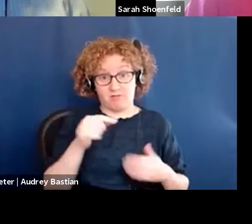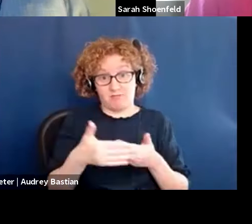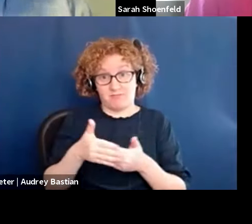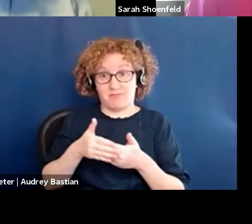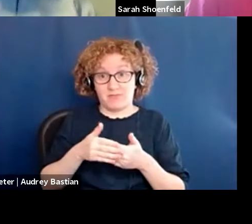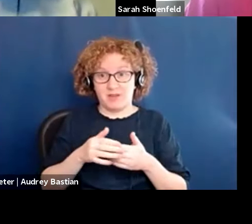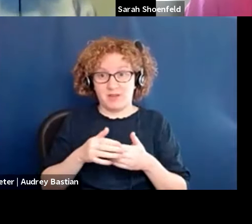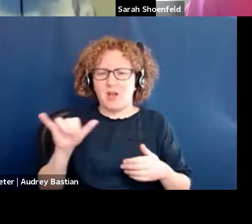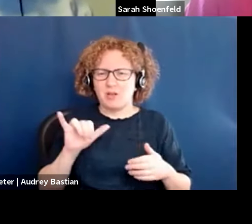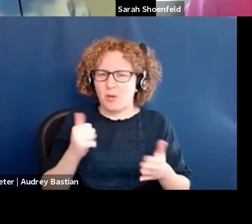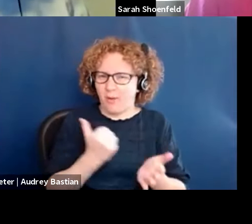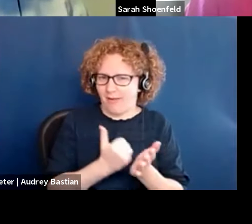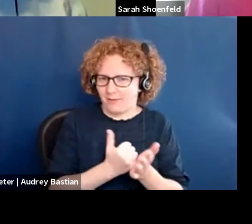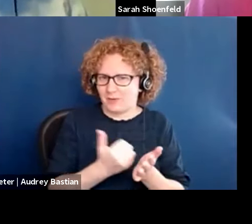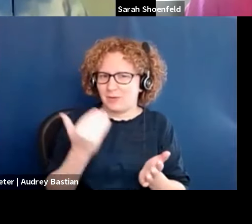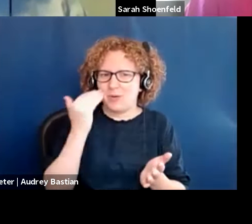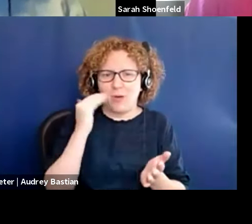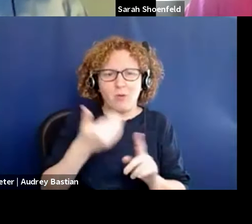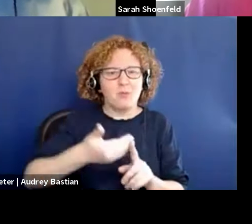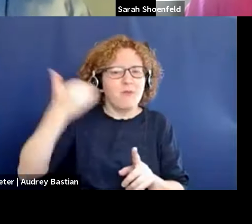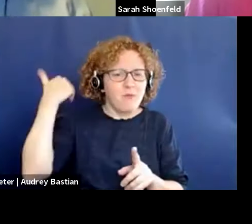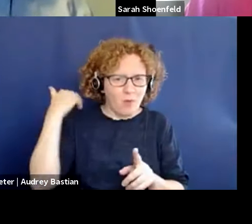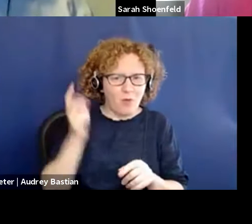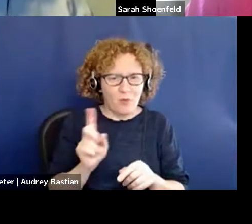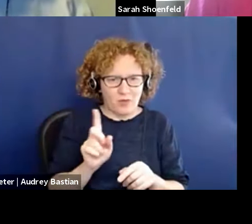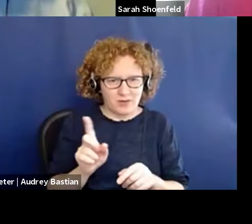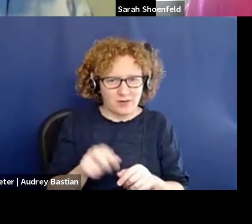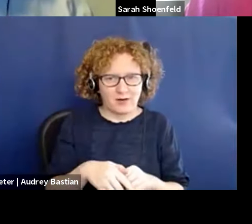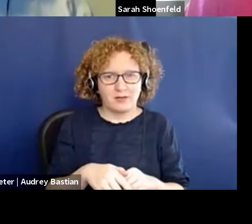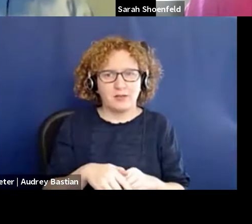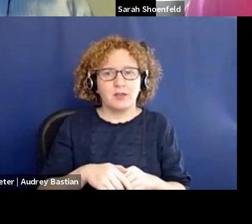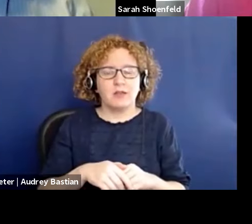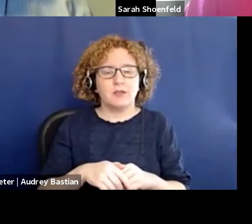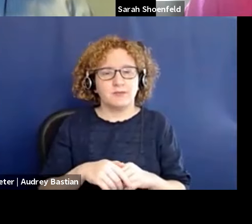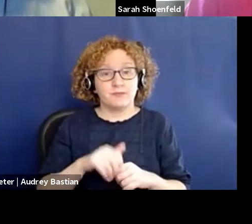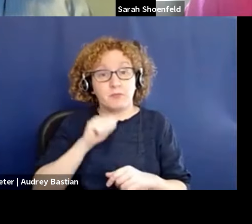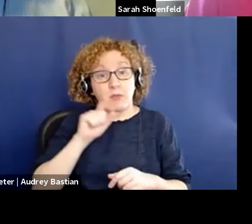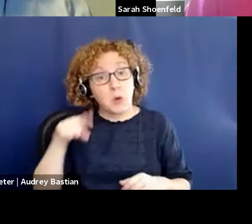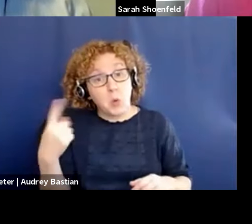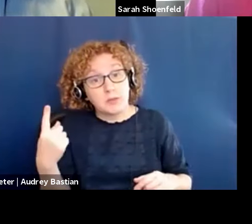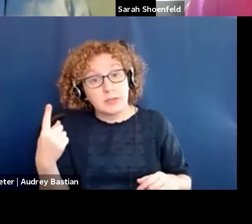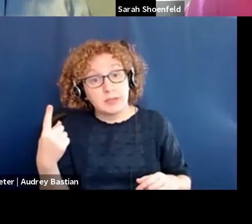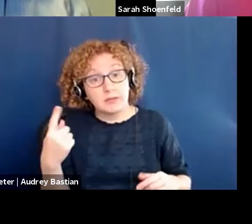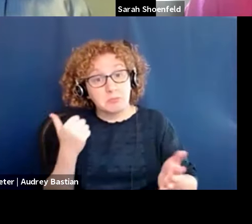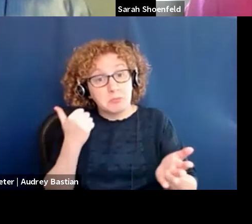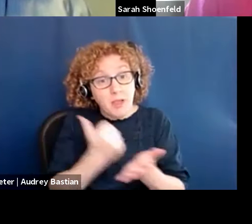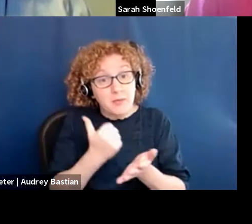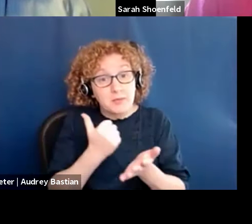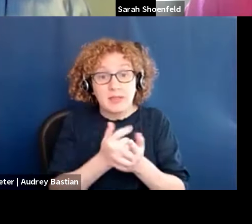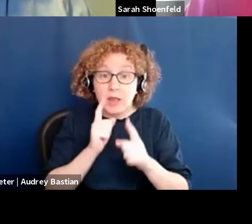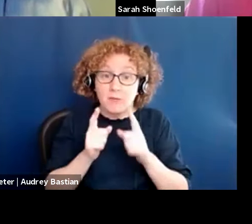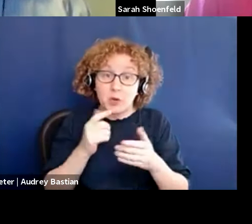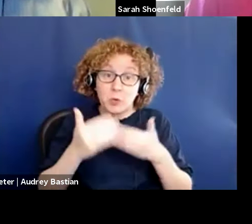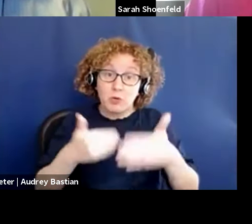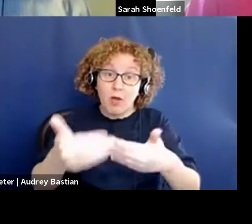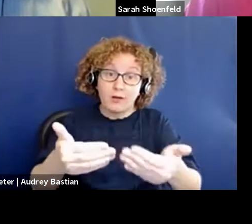It's also helpful to know where things were. And it also, not only does it help the interview along, it